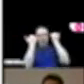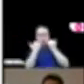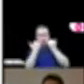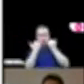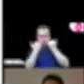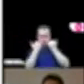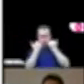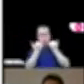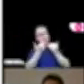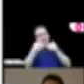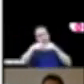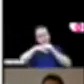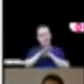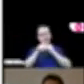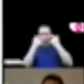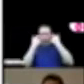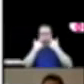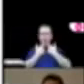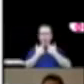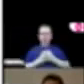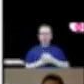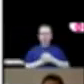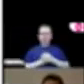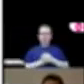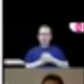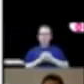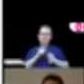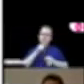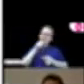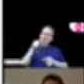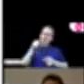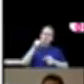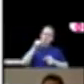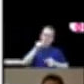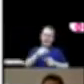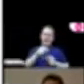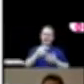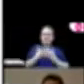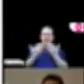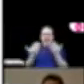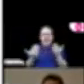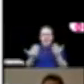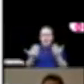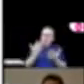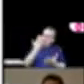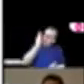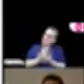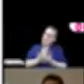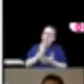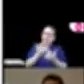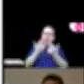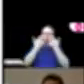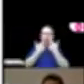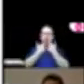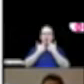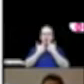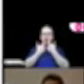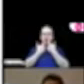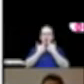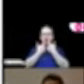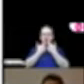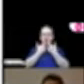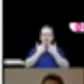to court. So on this fateful day, when the judge load, at the first time, British were